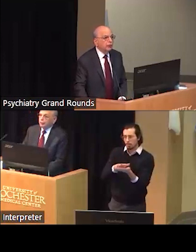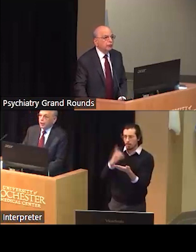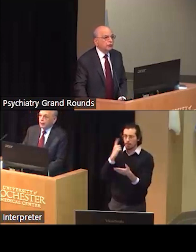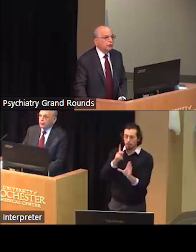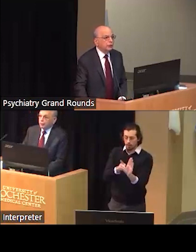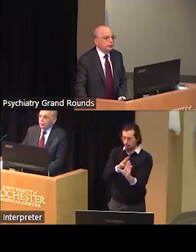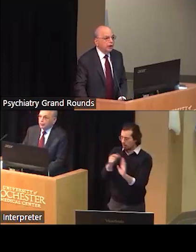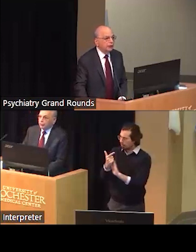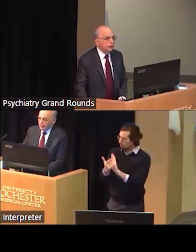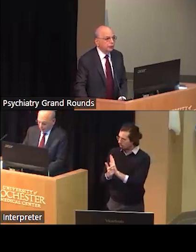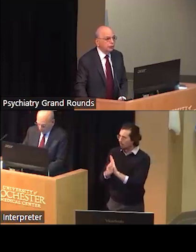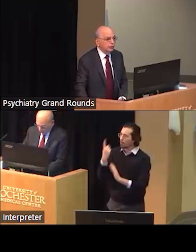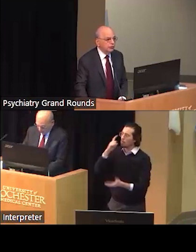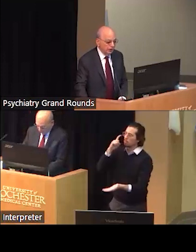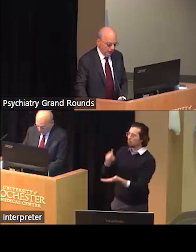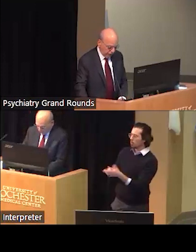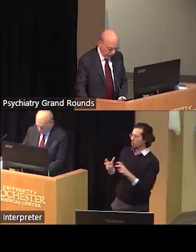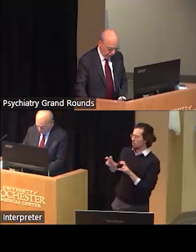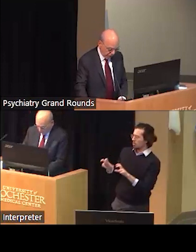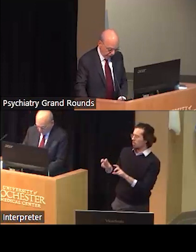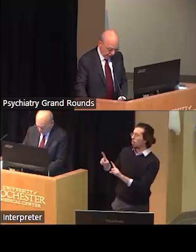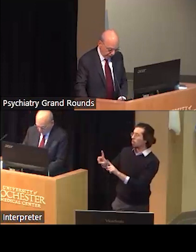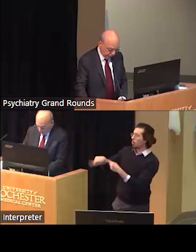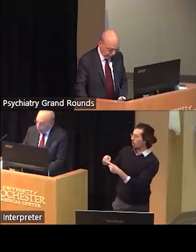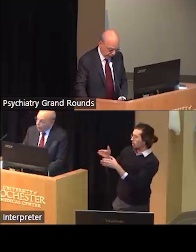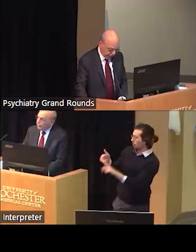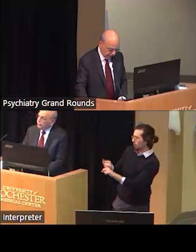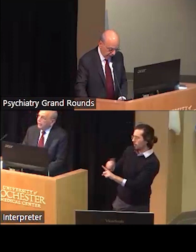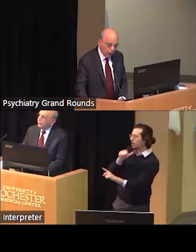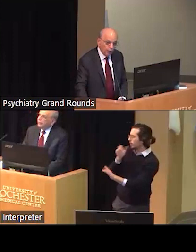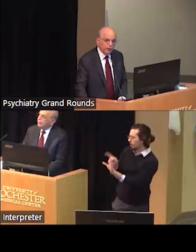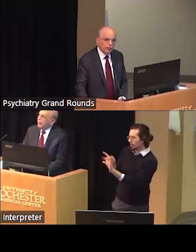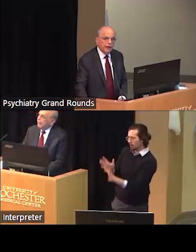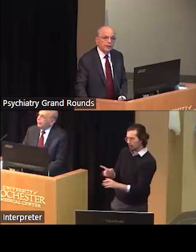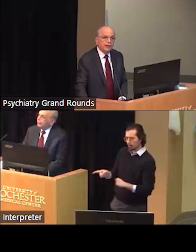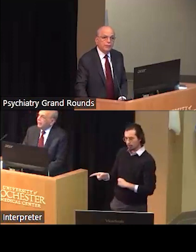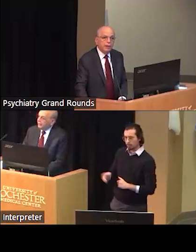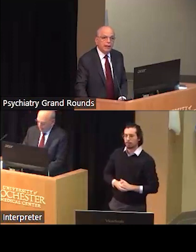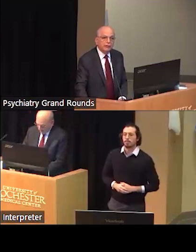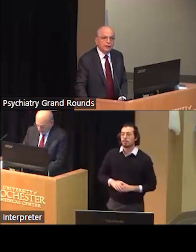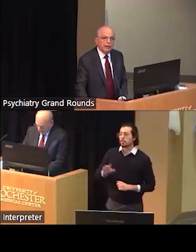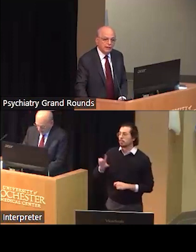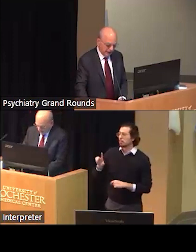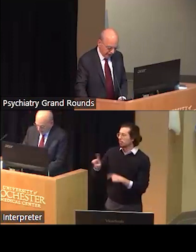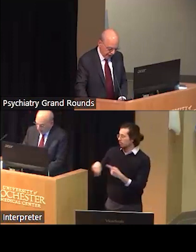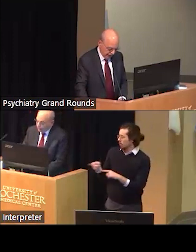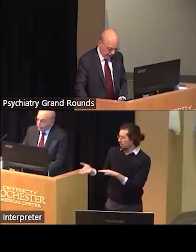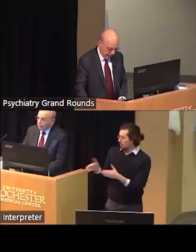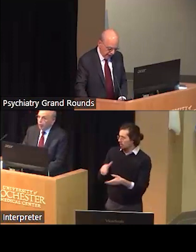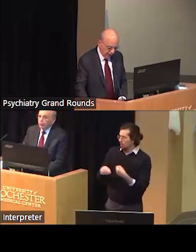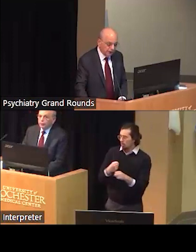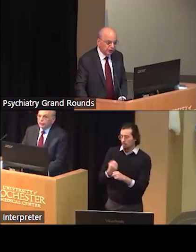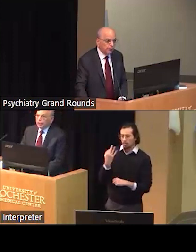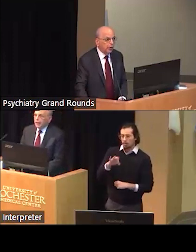provides for distinguished contributions to non-psychiatrists. With his death in May of